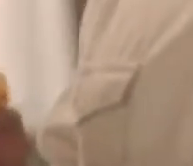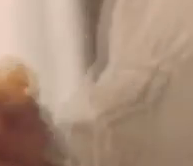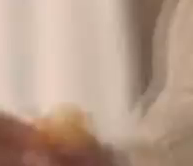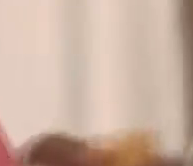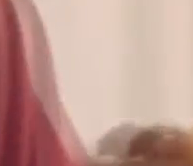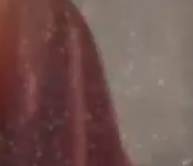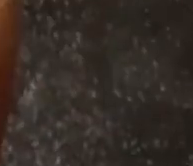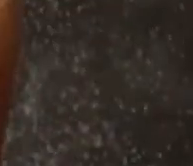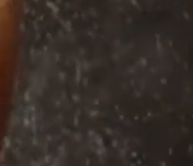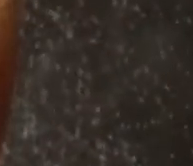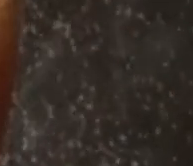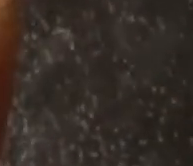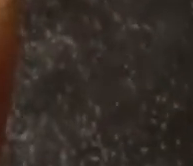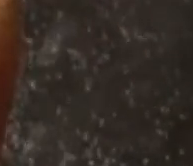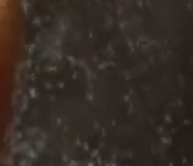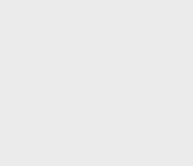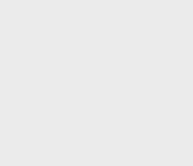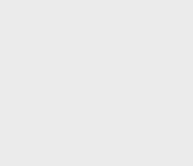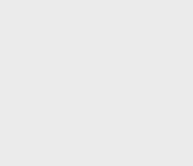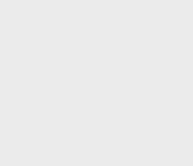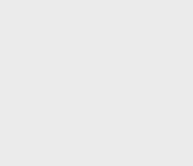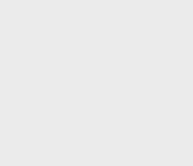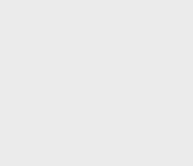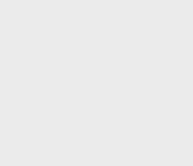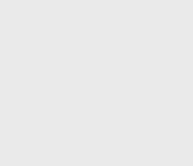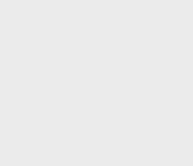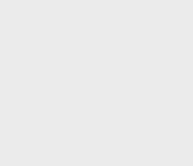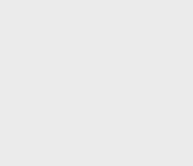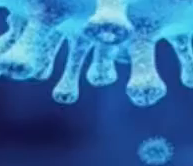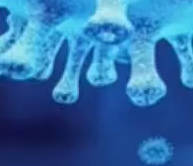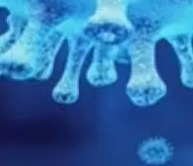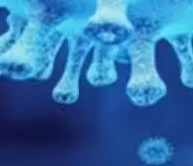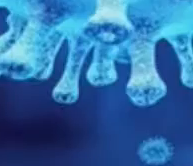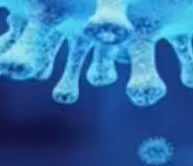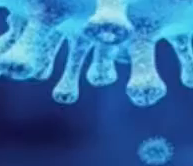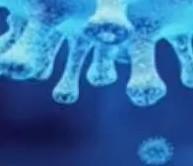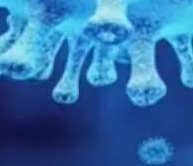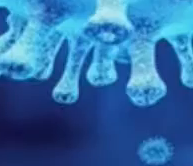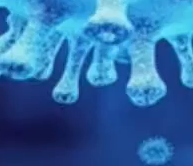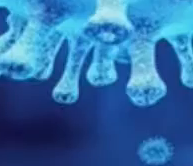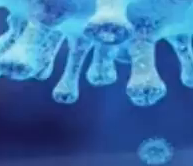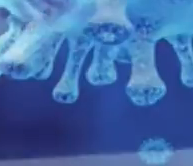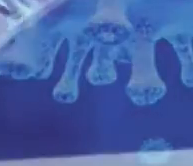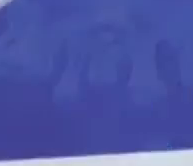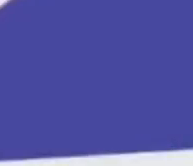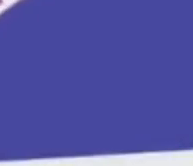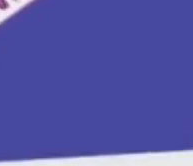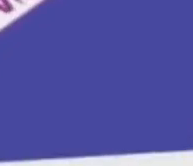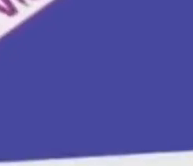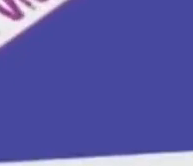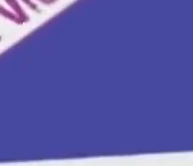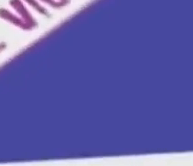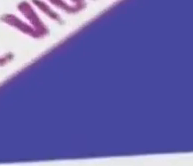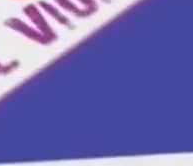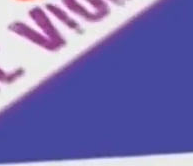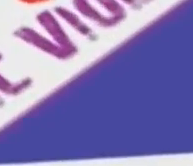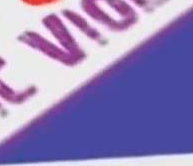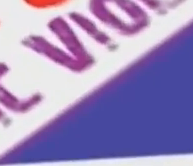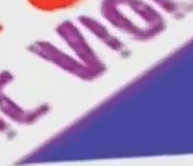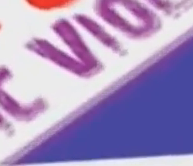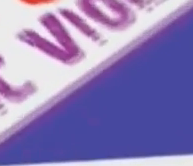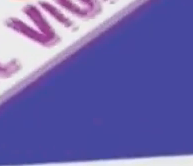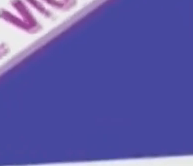Coca-Cola, taste the simple joys. We have continued to receive reports of